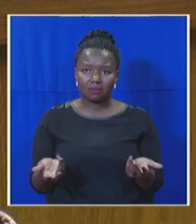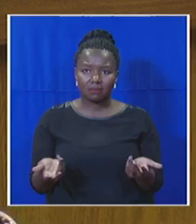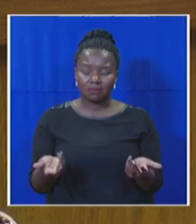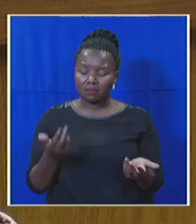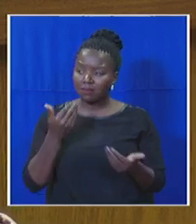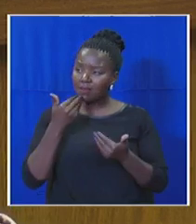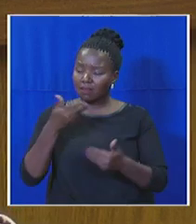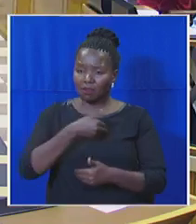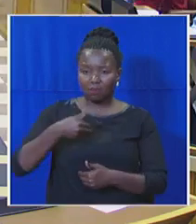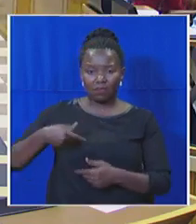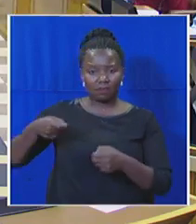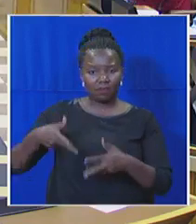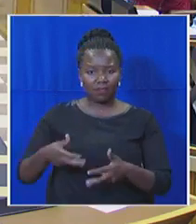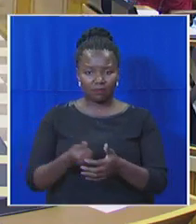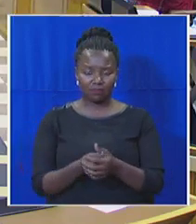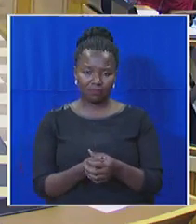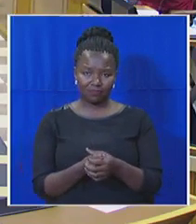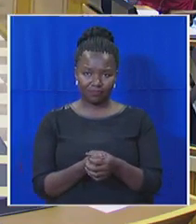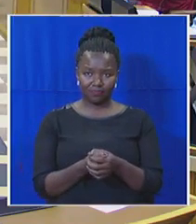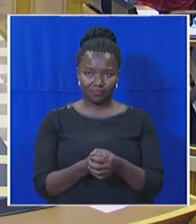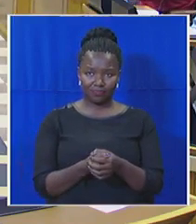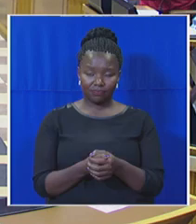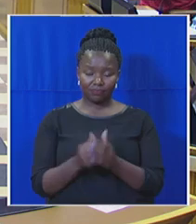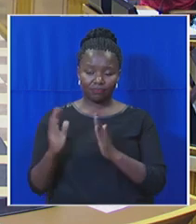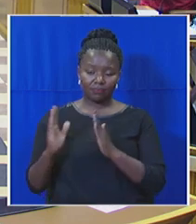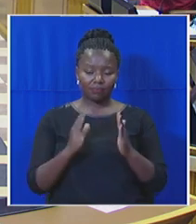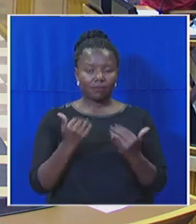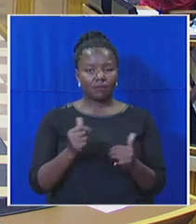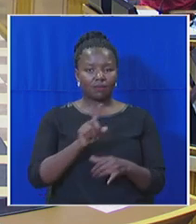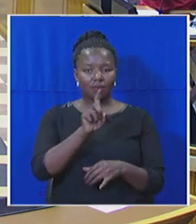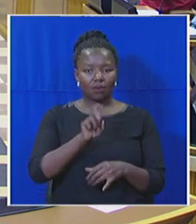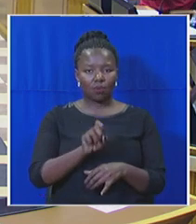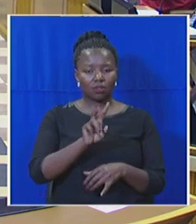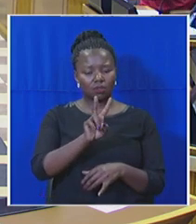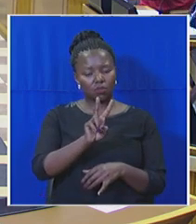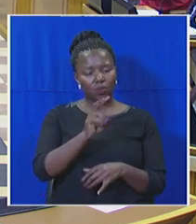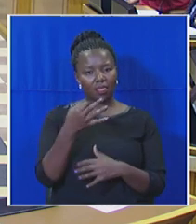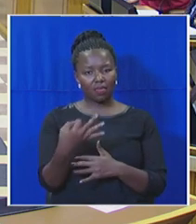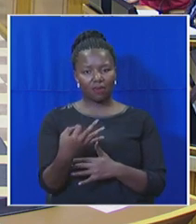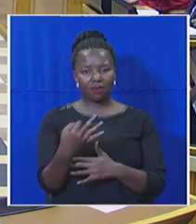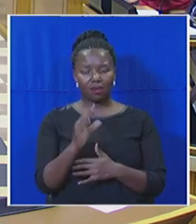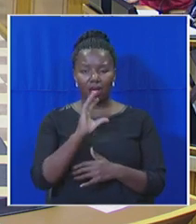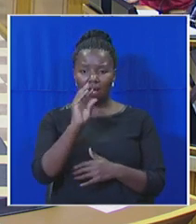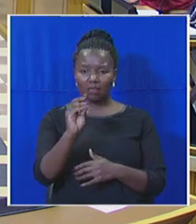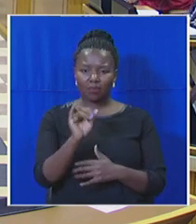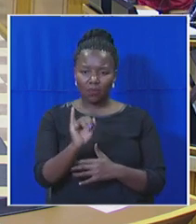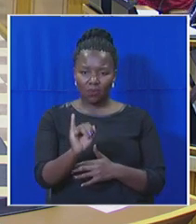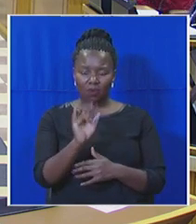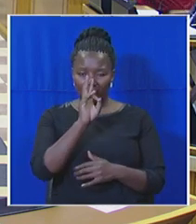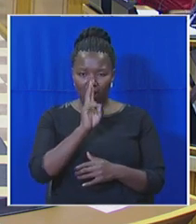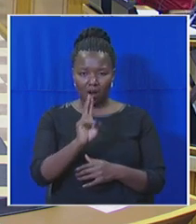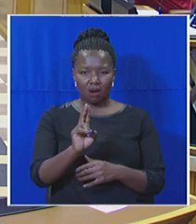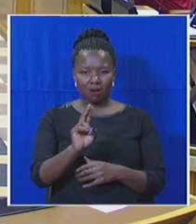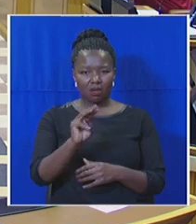Thank you, Madam Speaker. We now come to question number 23, which has been asked by the